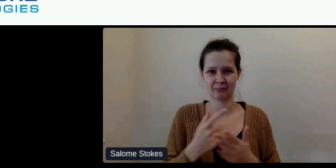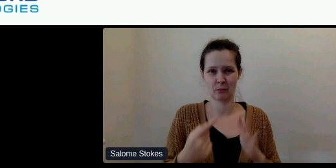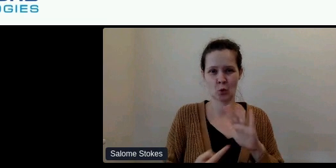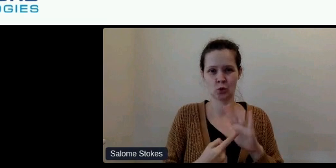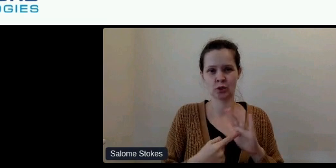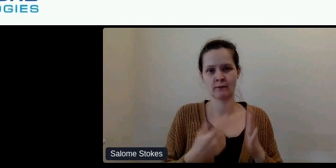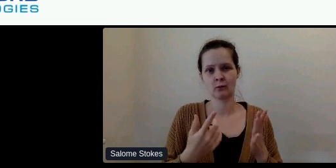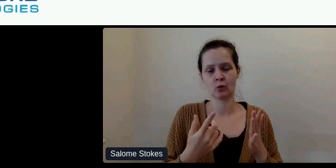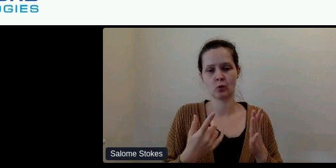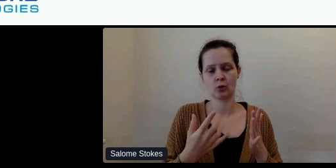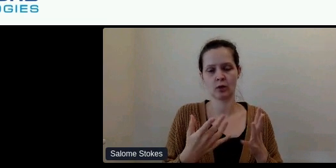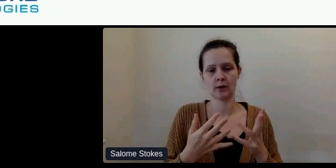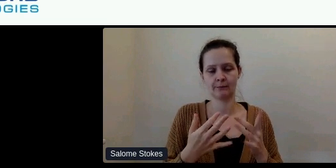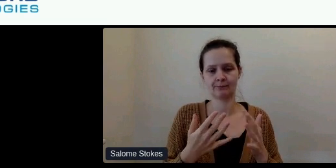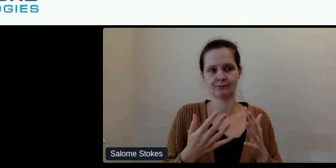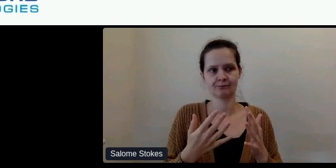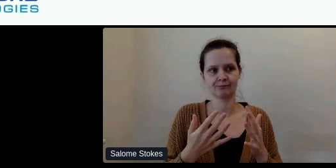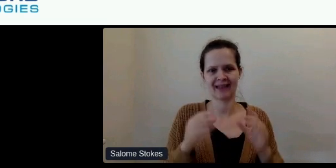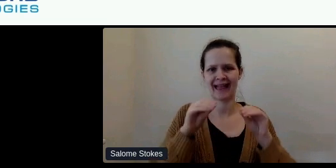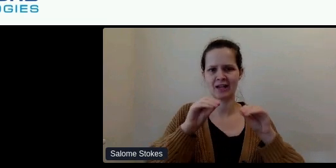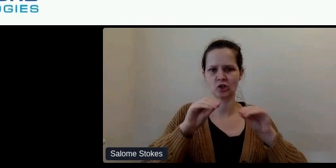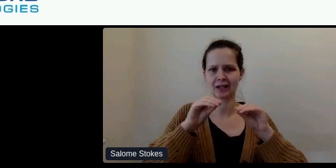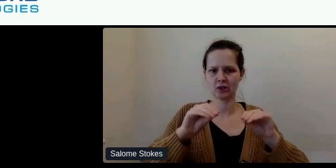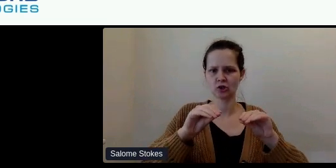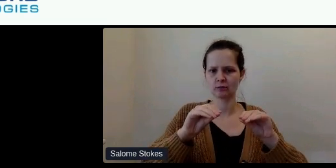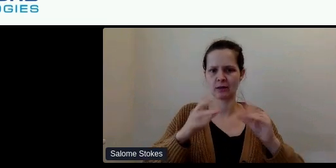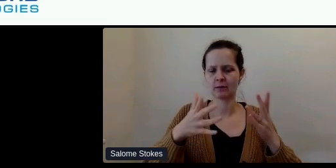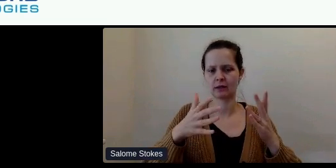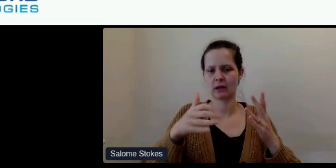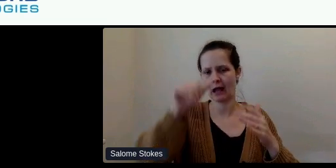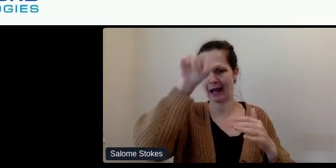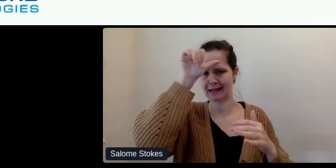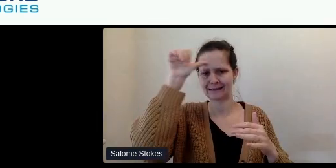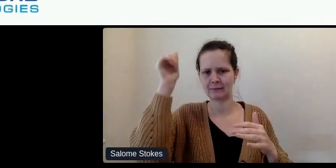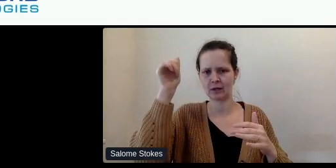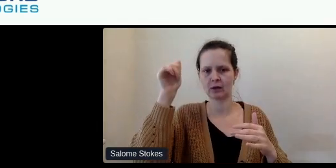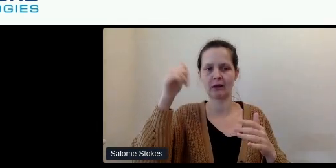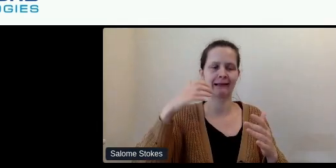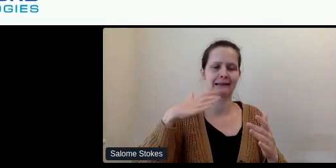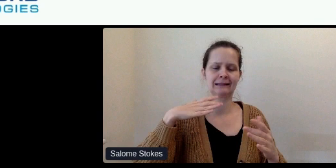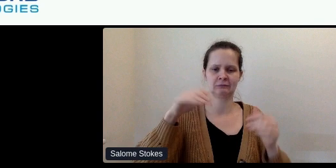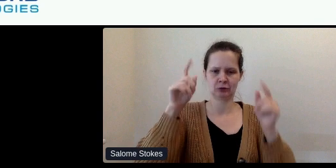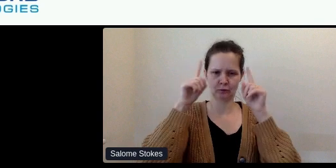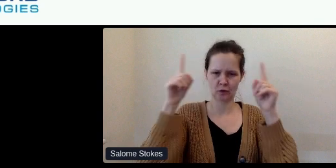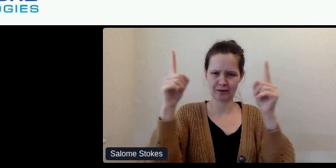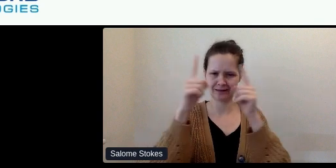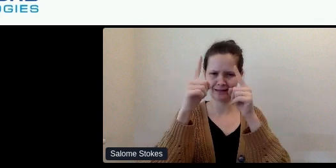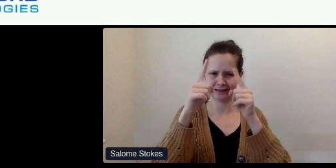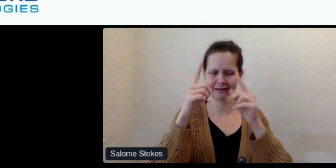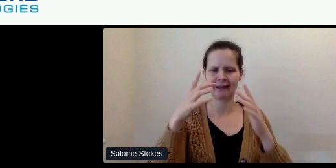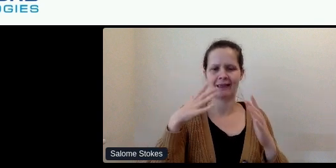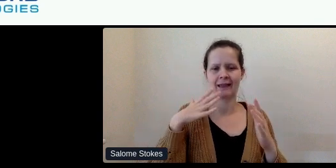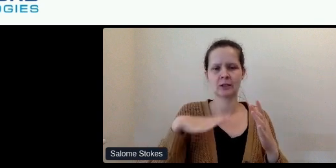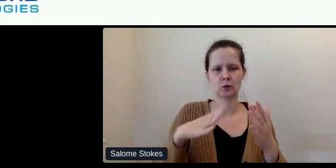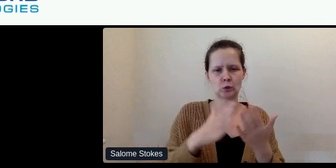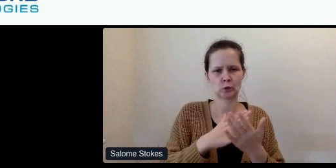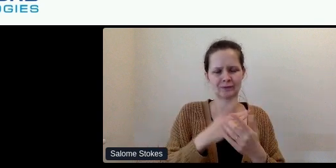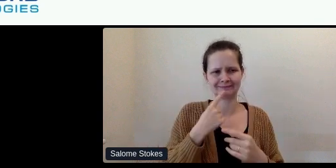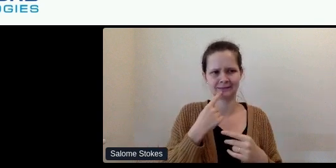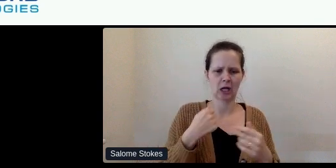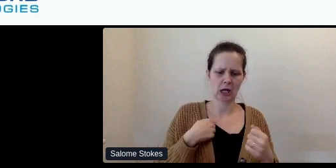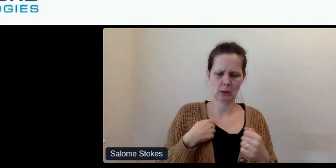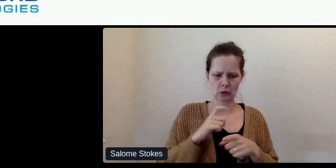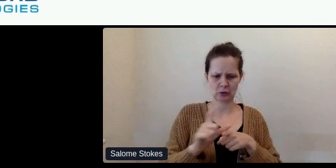who may need to make course content accessible, and they have specialist knowledge in their course subject, but